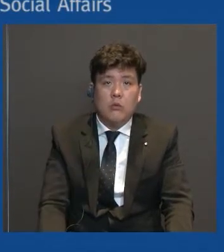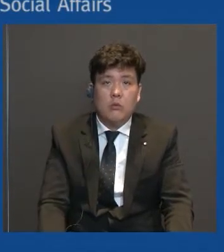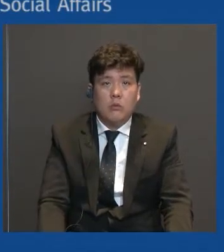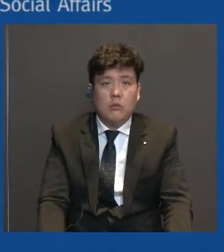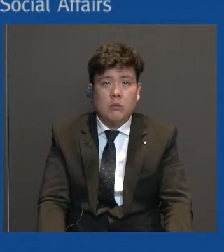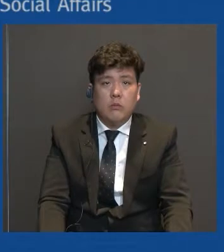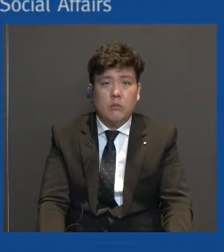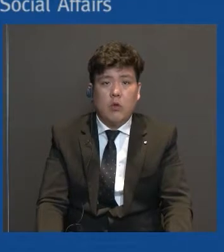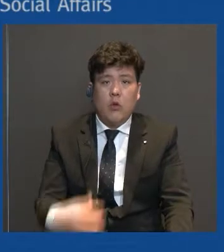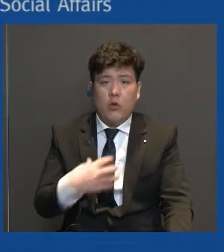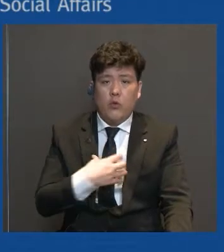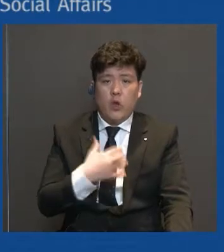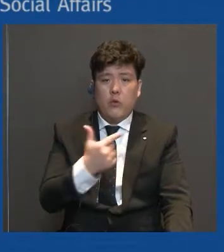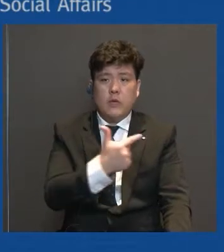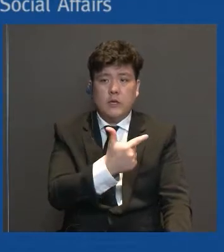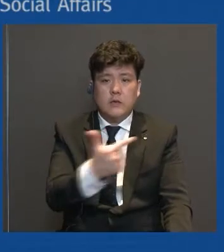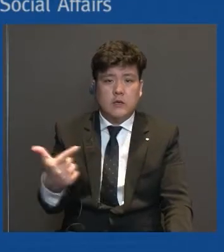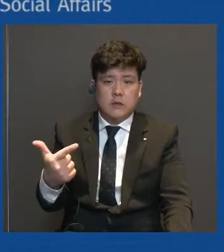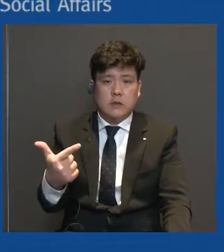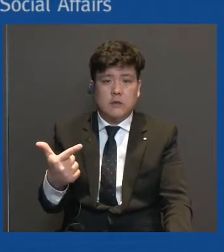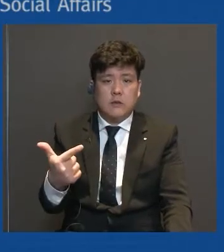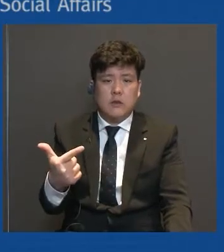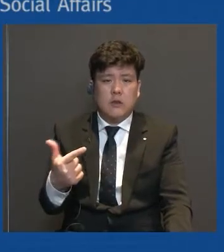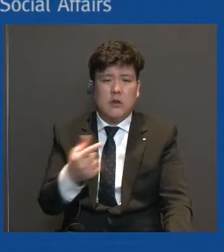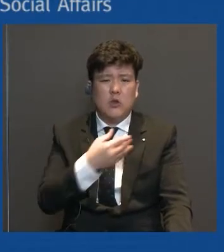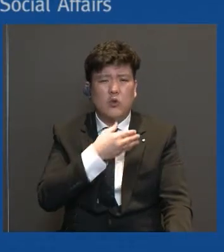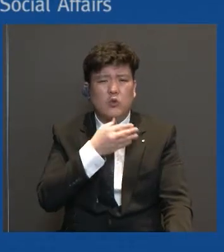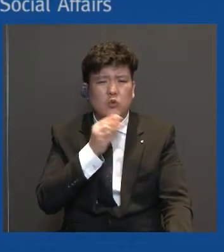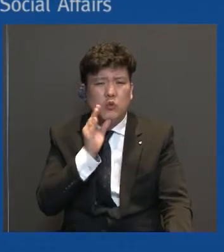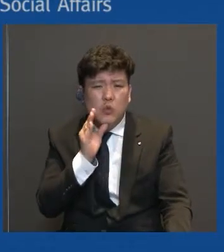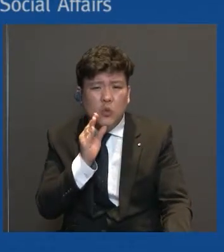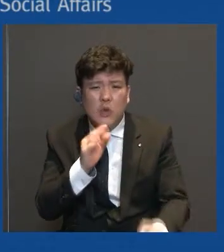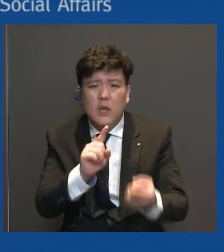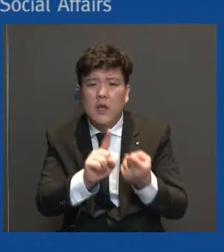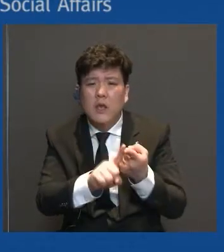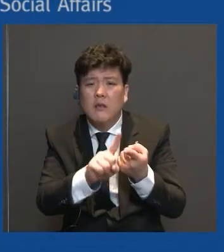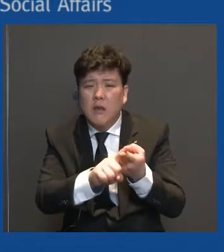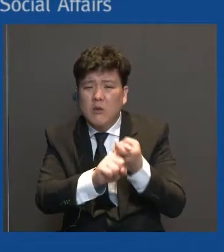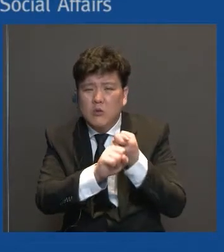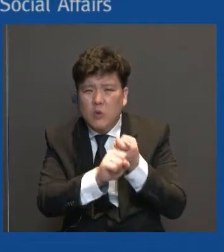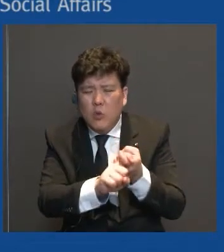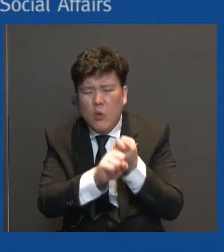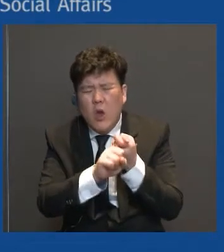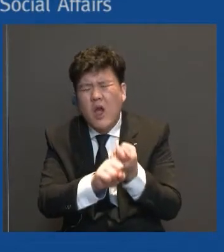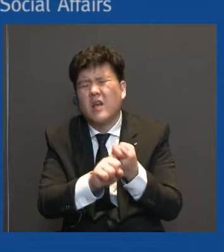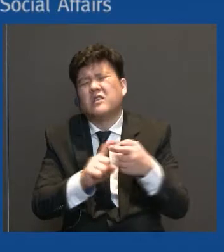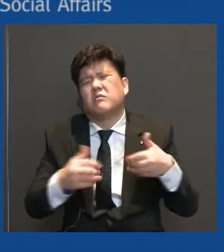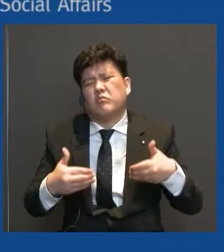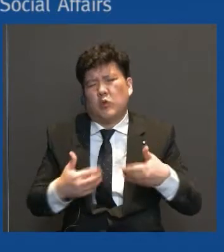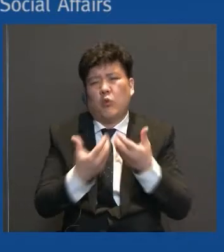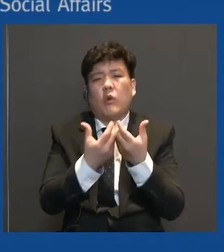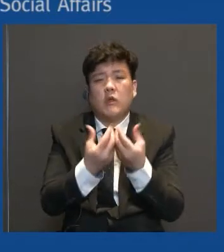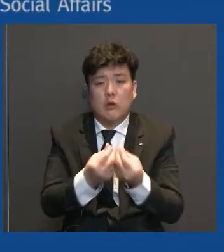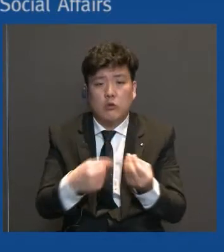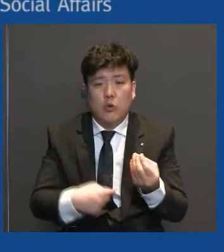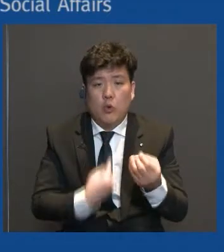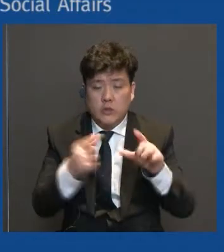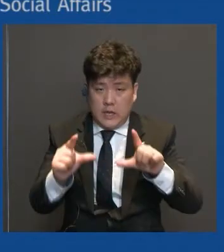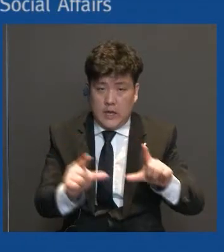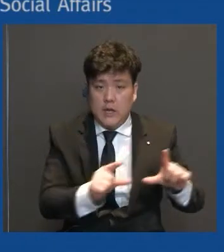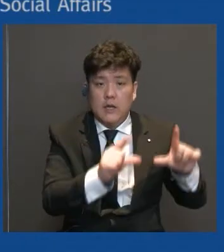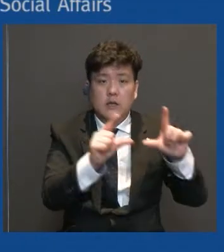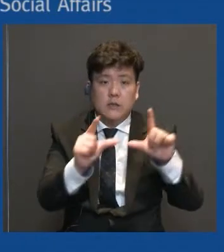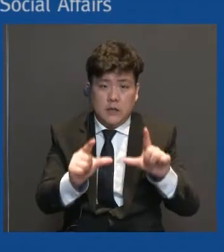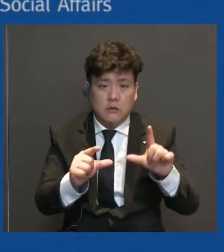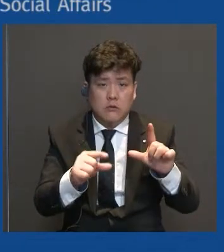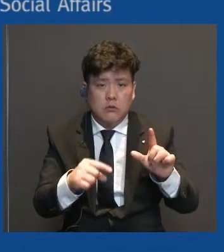isolation. To ensure their well-being and health, we need to provide various social services.